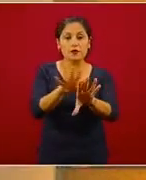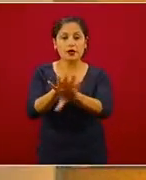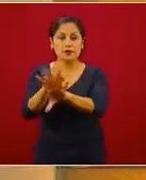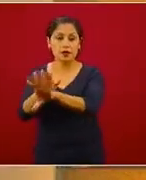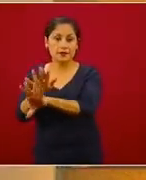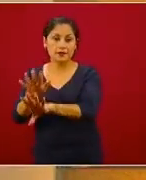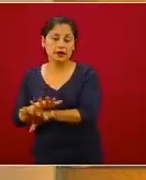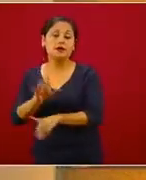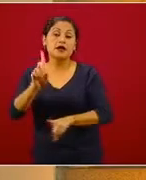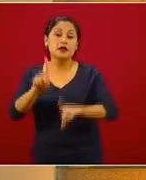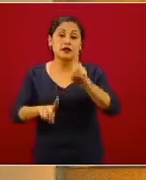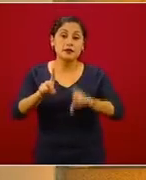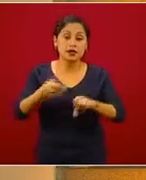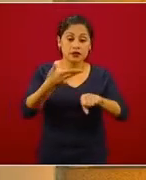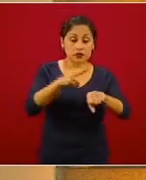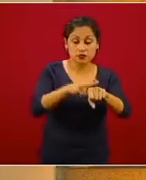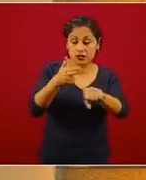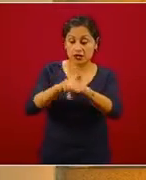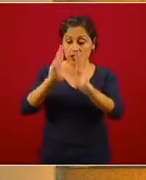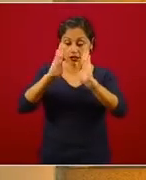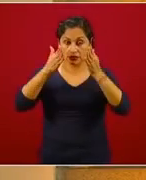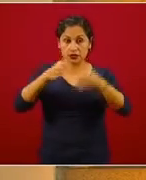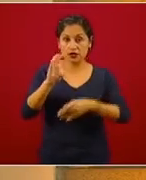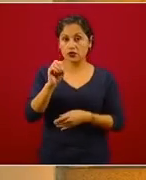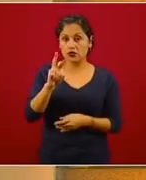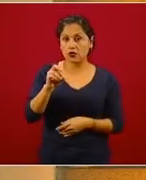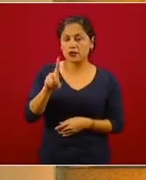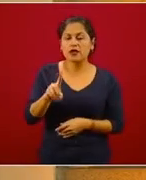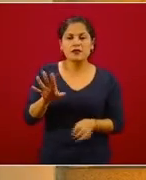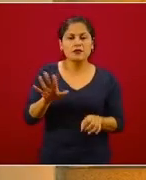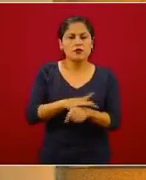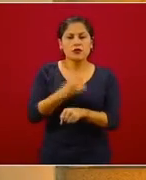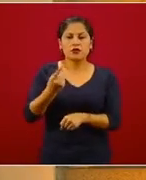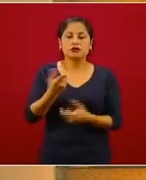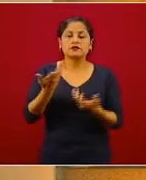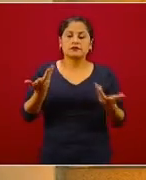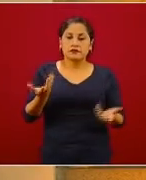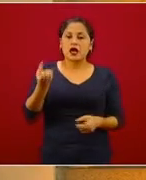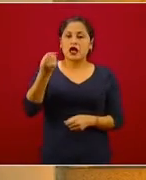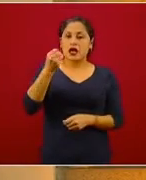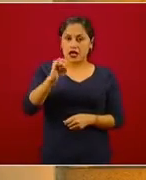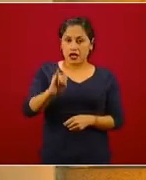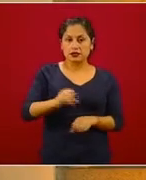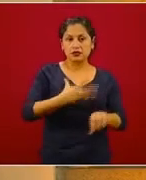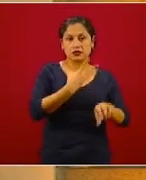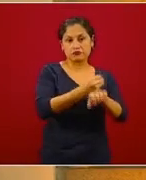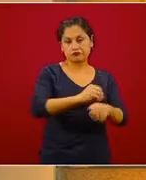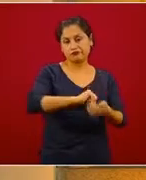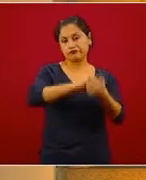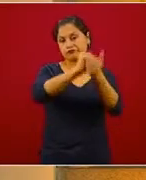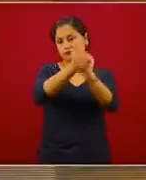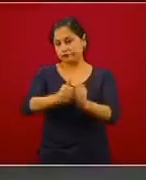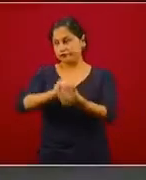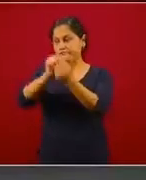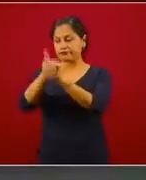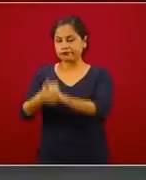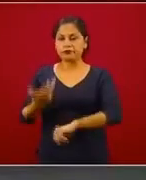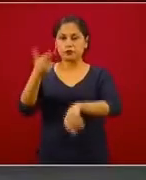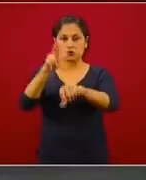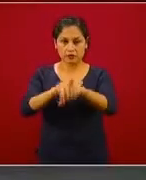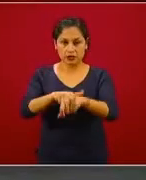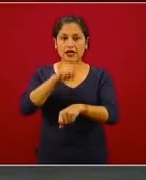hospitals? But this changes. The number of hospitals who are within that reporting network